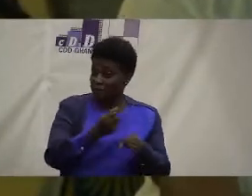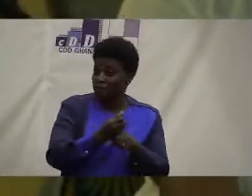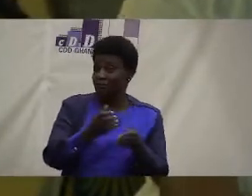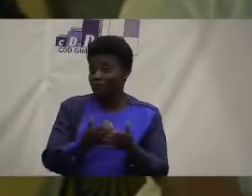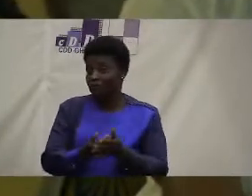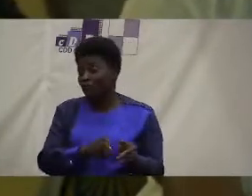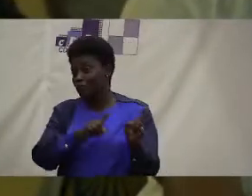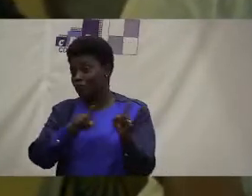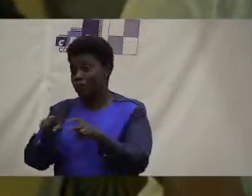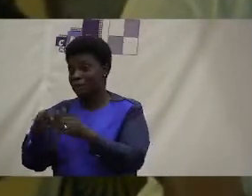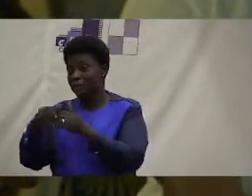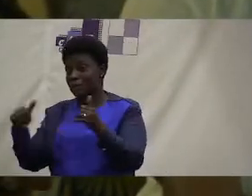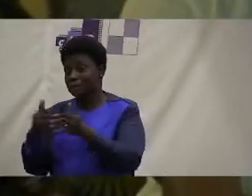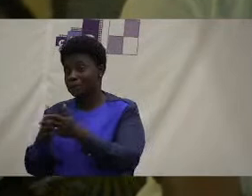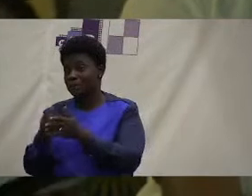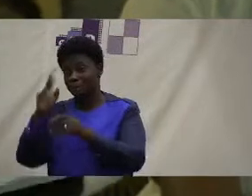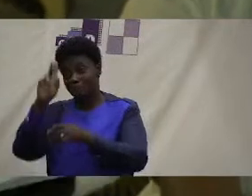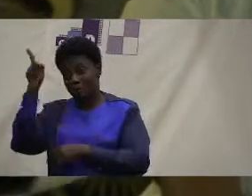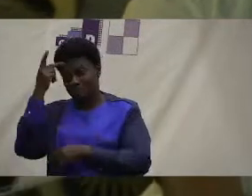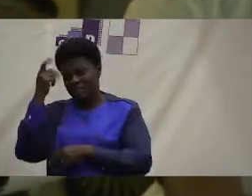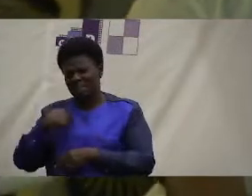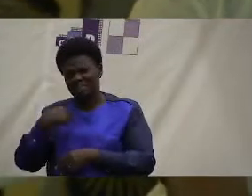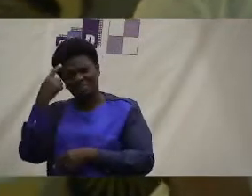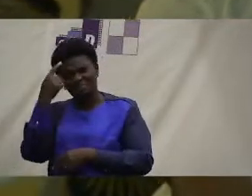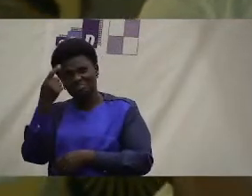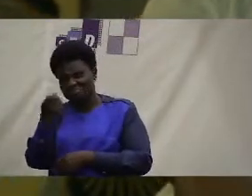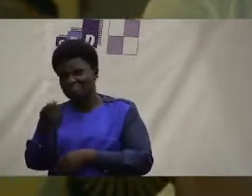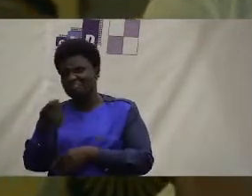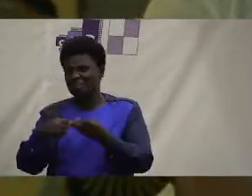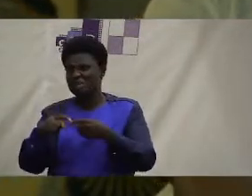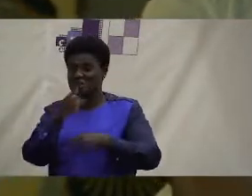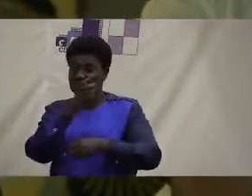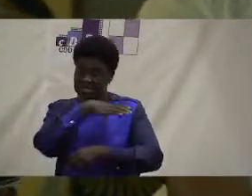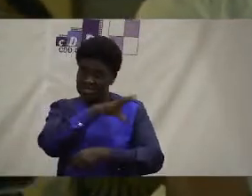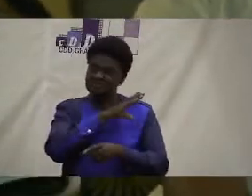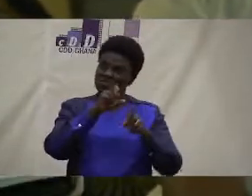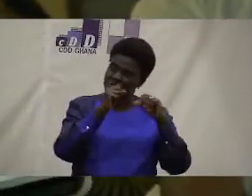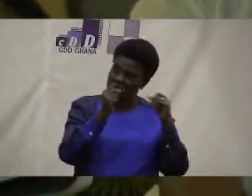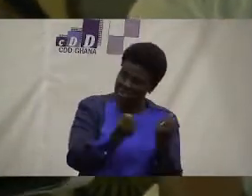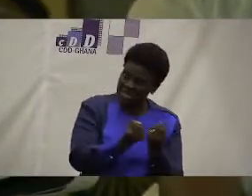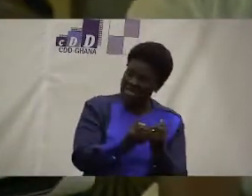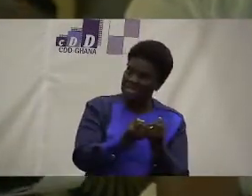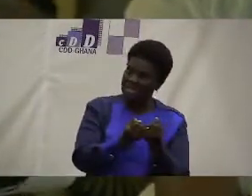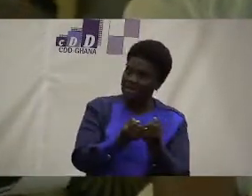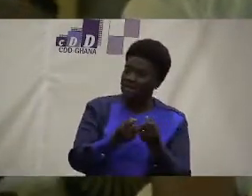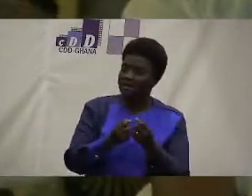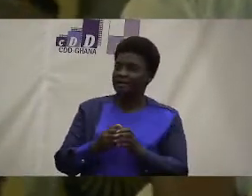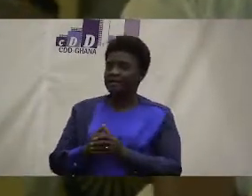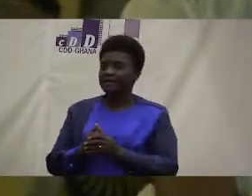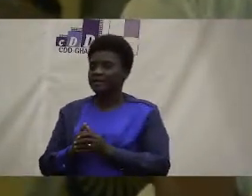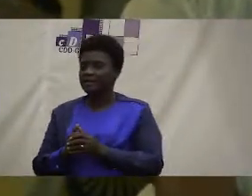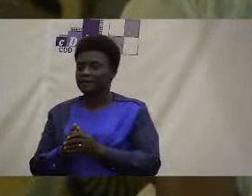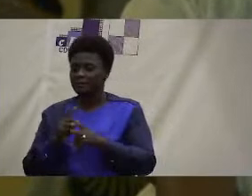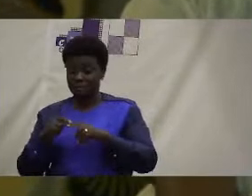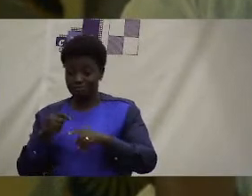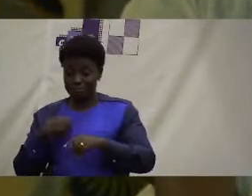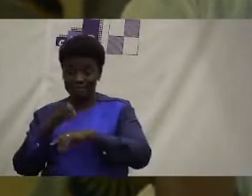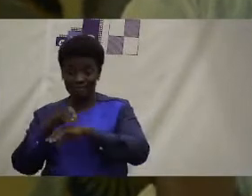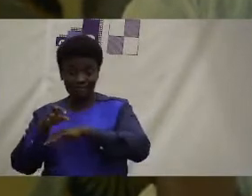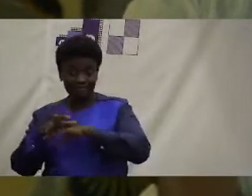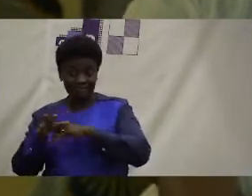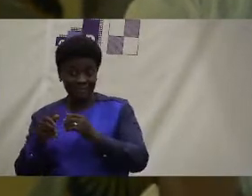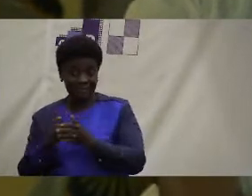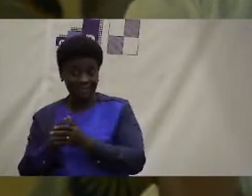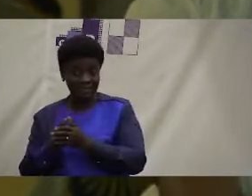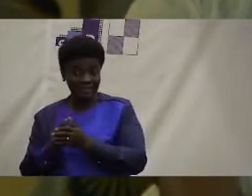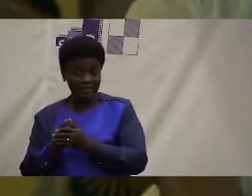into politics. So I think I know a little bit about civil society. And my advice is that